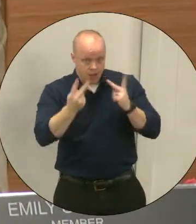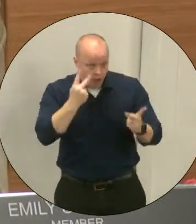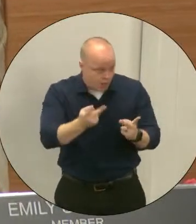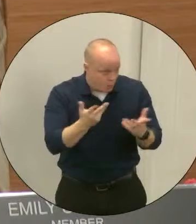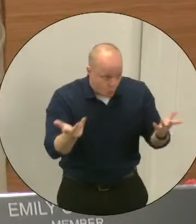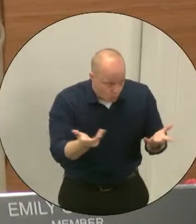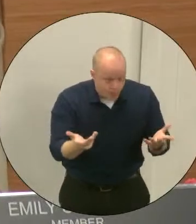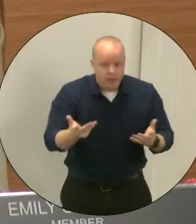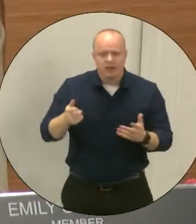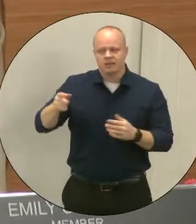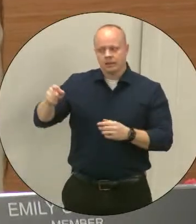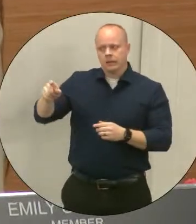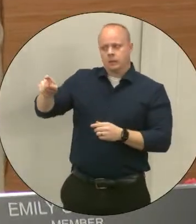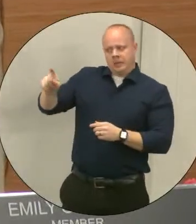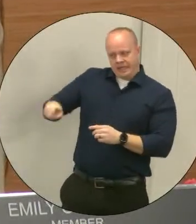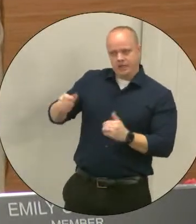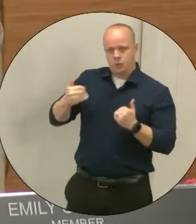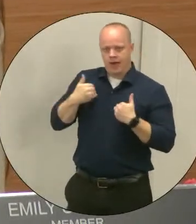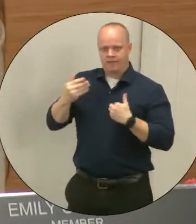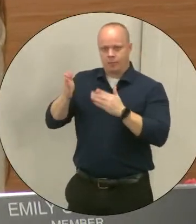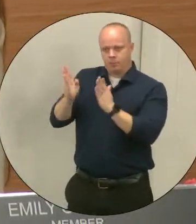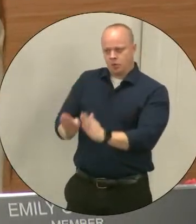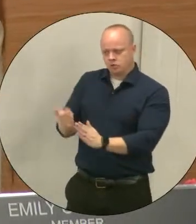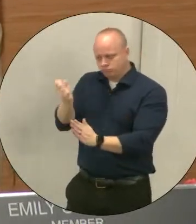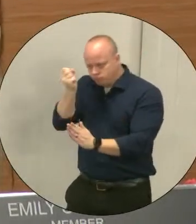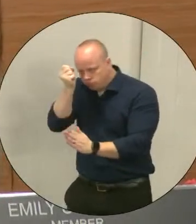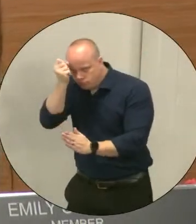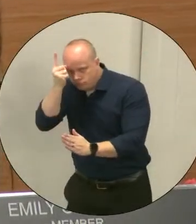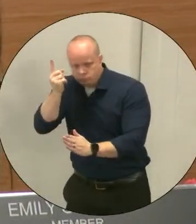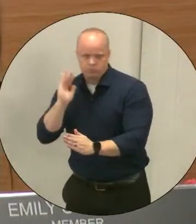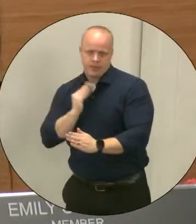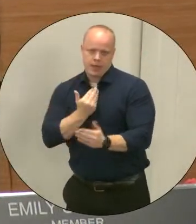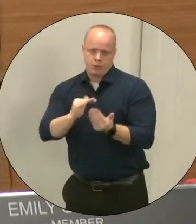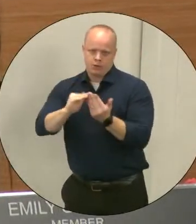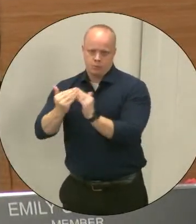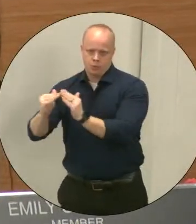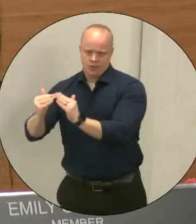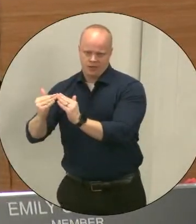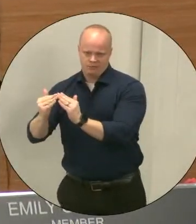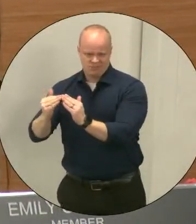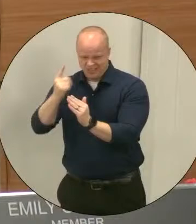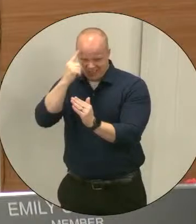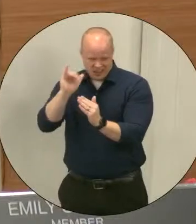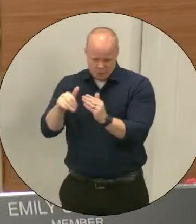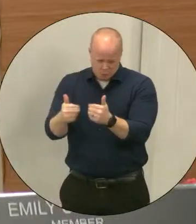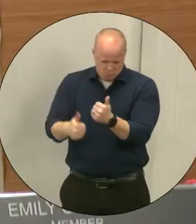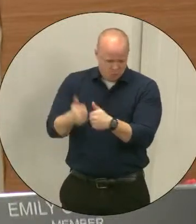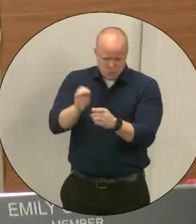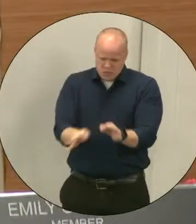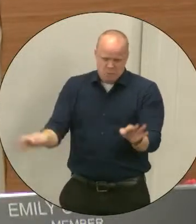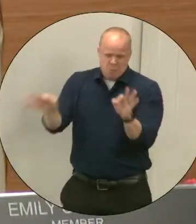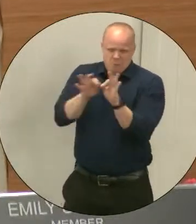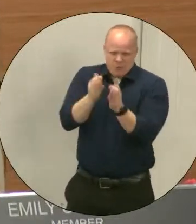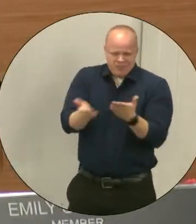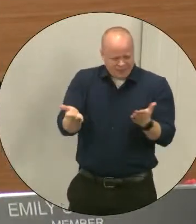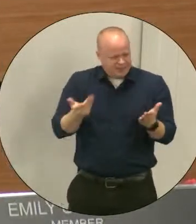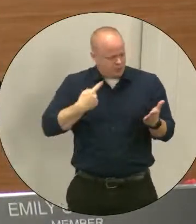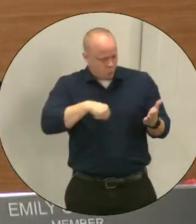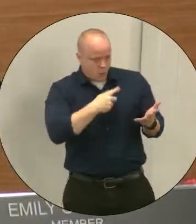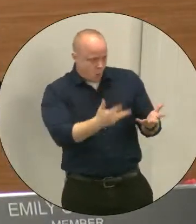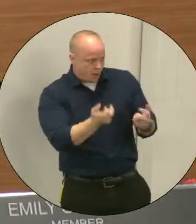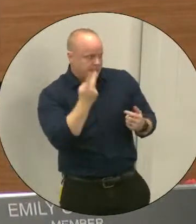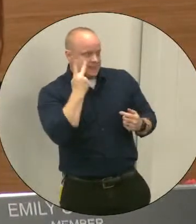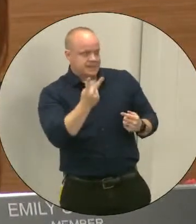to have somebody who knows our community. And I think that that's probably one of the most important things, considering we want to see things